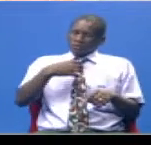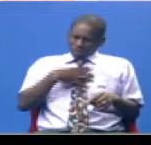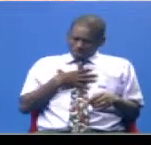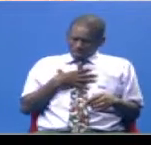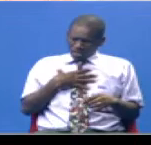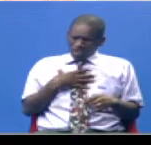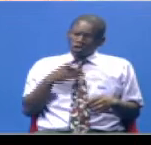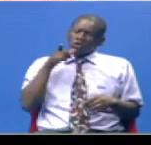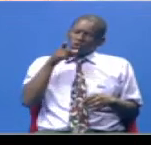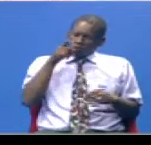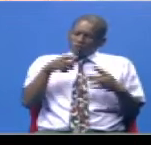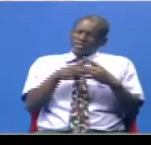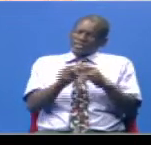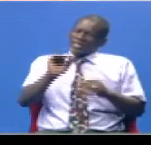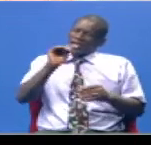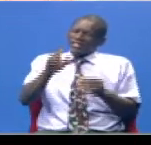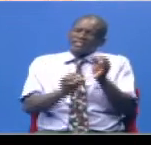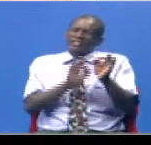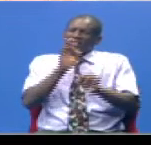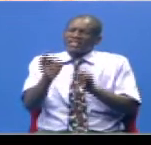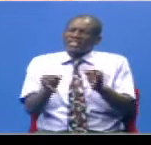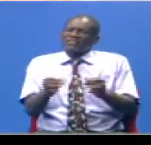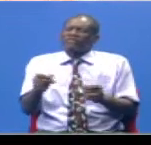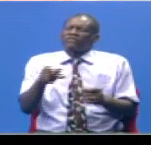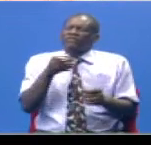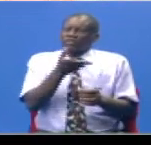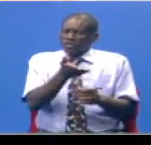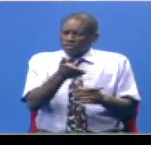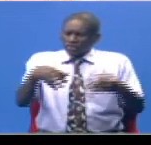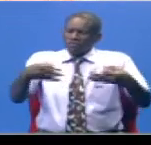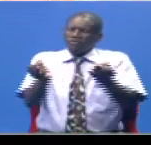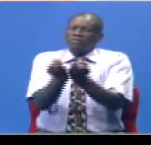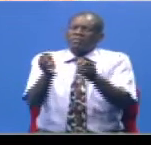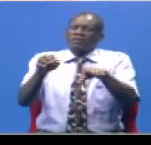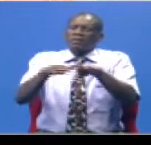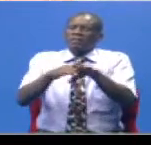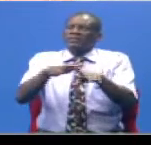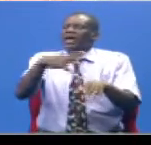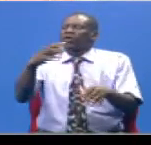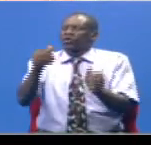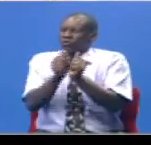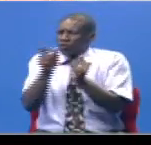you will begin to ask whether they are going with you or you are going your way.